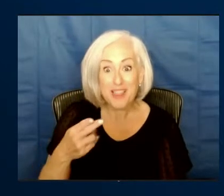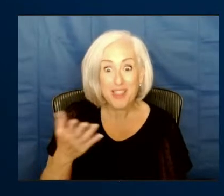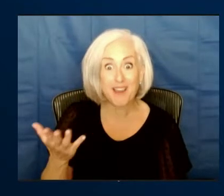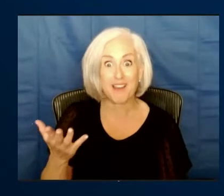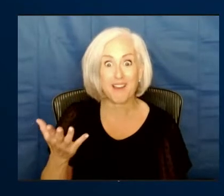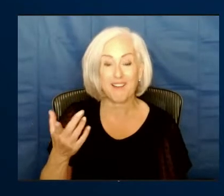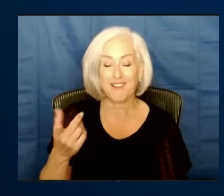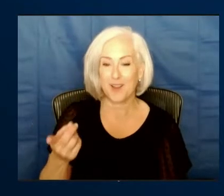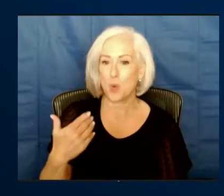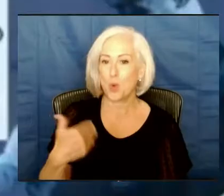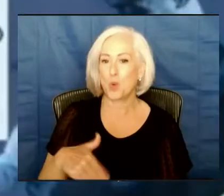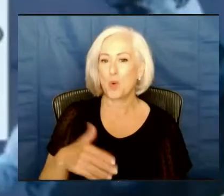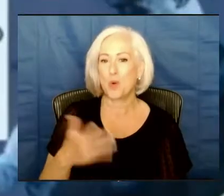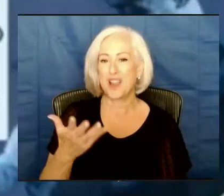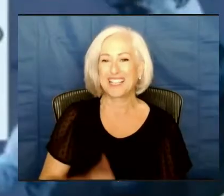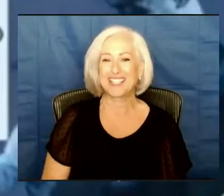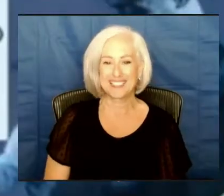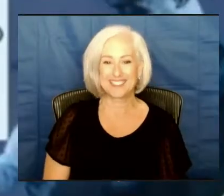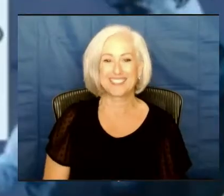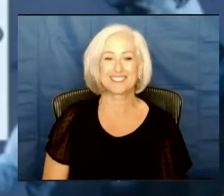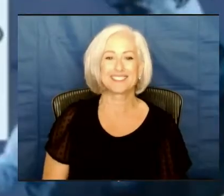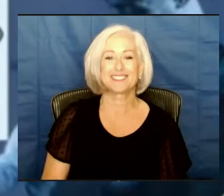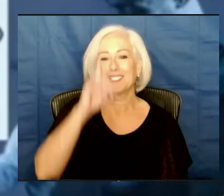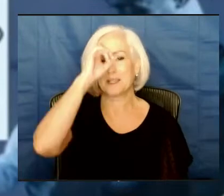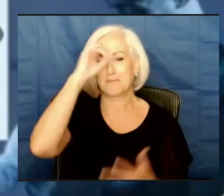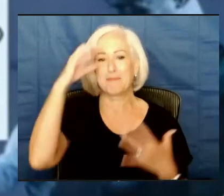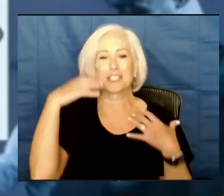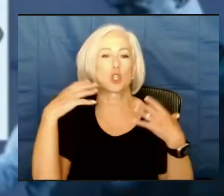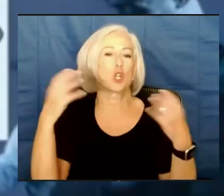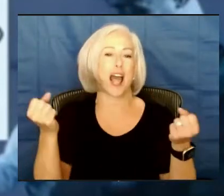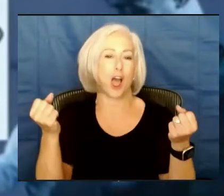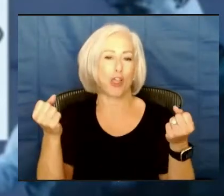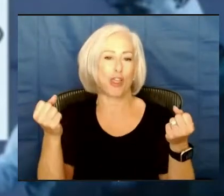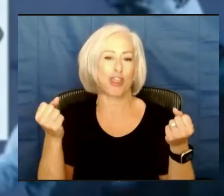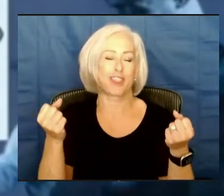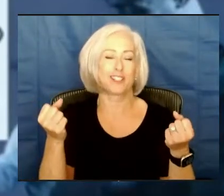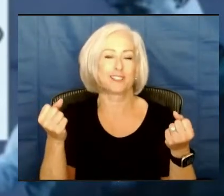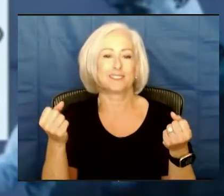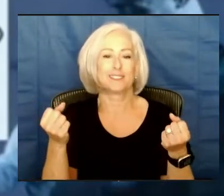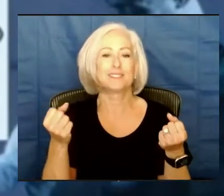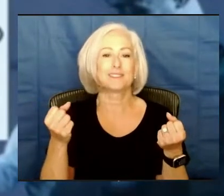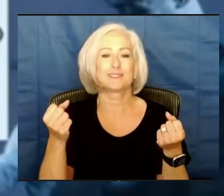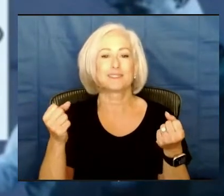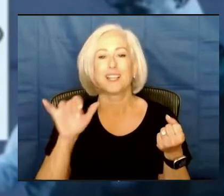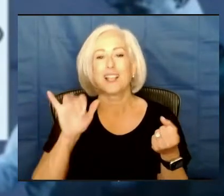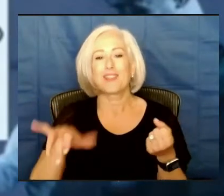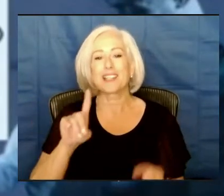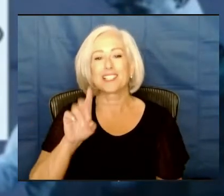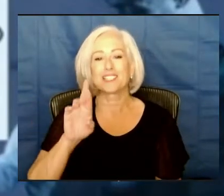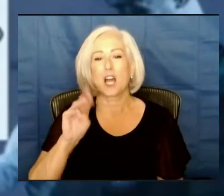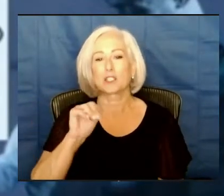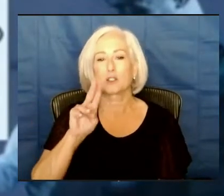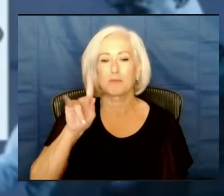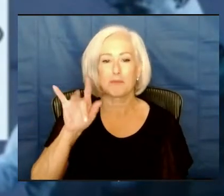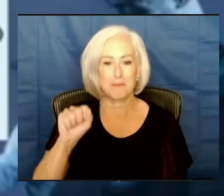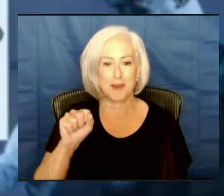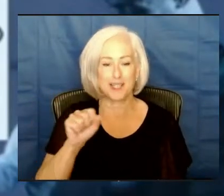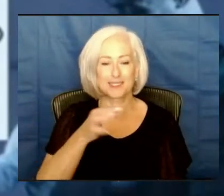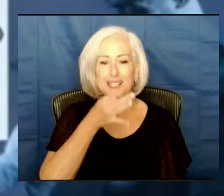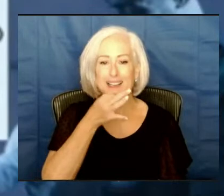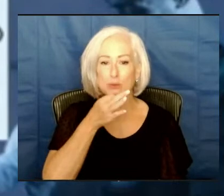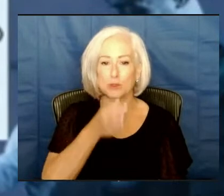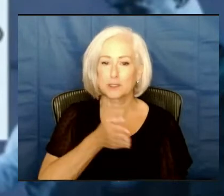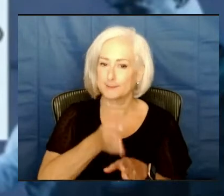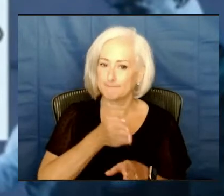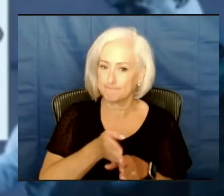board. Yeah, I would say it's mental health. So that's Dr. Monk's area of expertise, but definitely limited access to